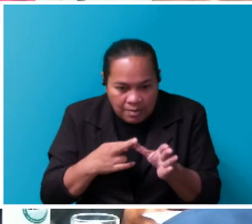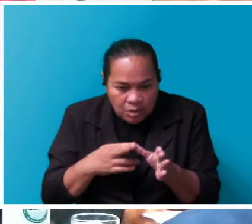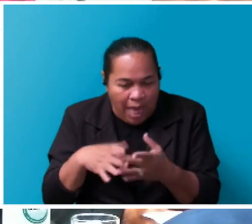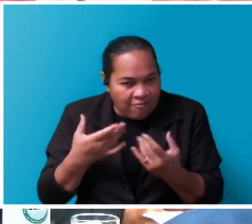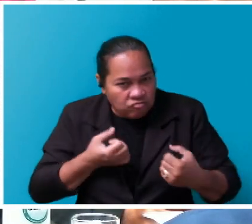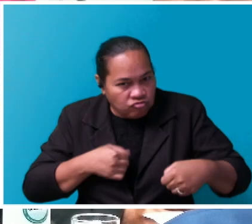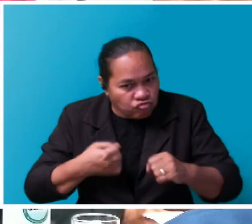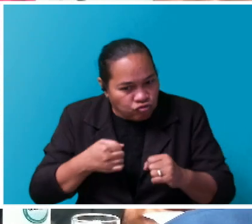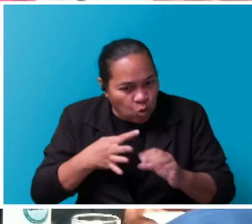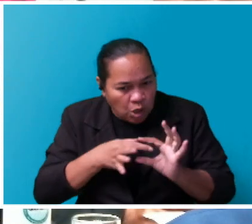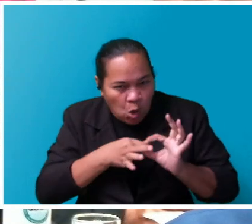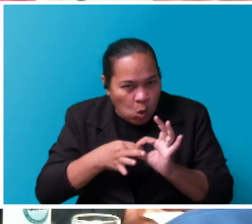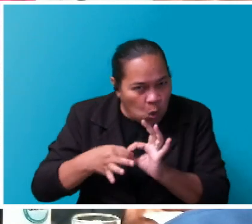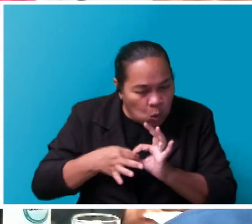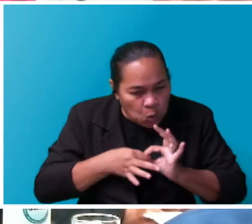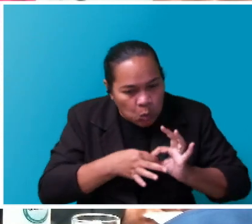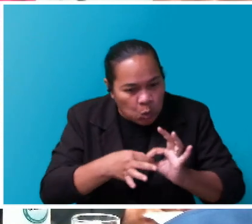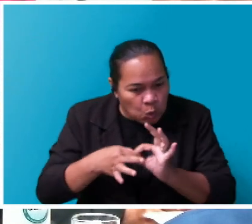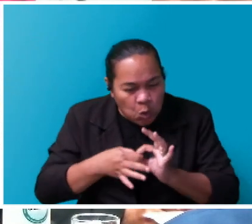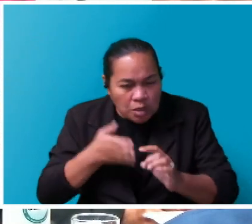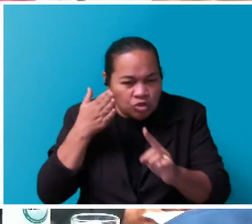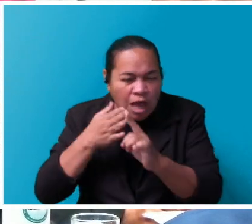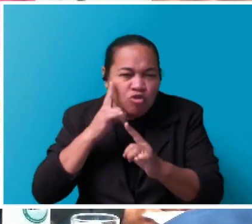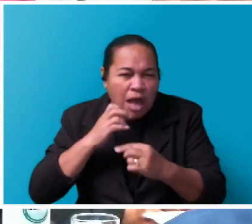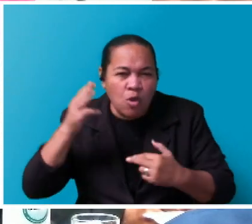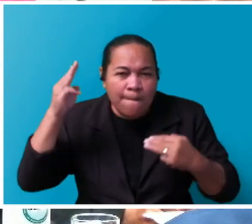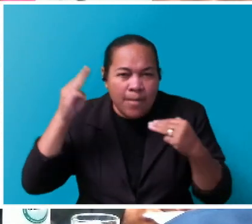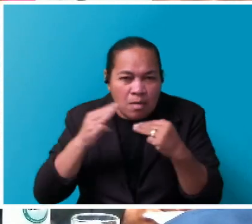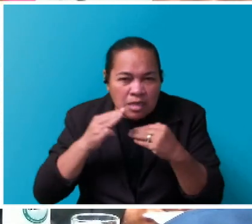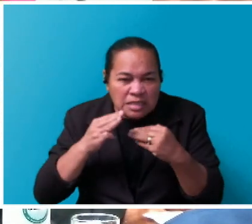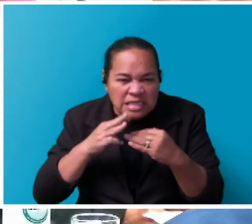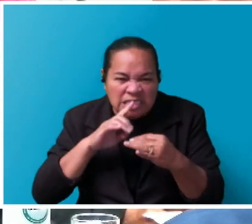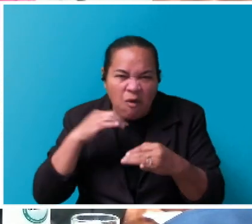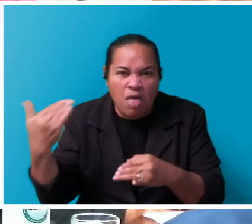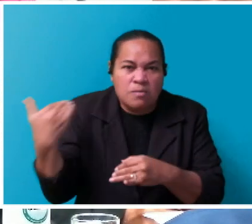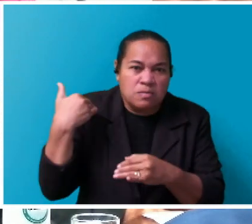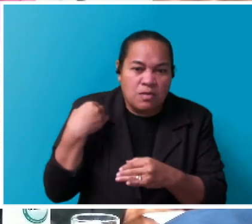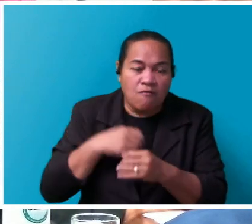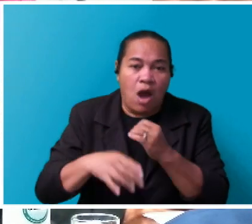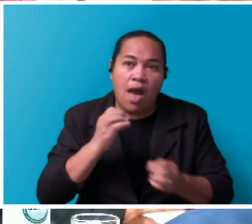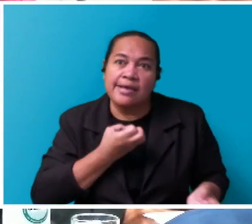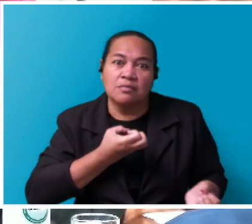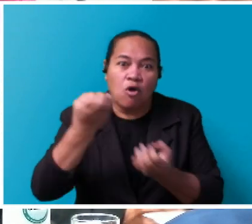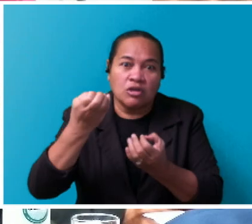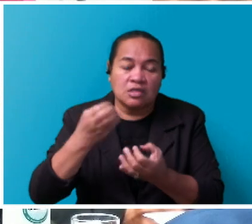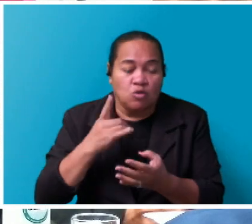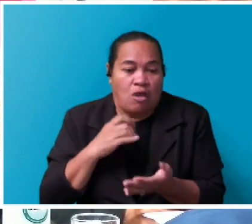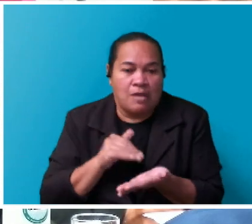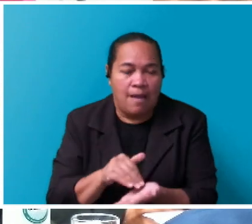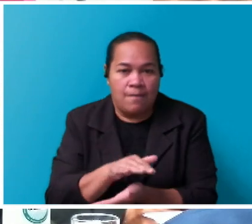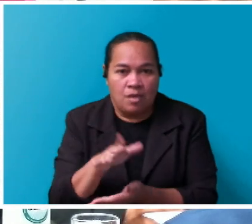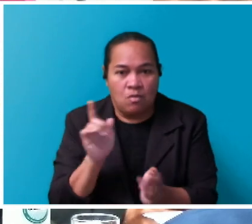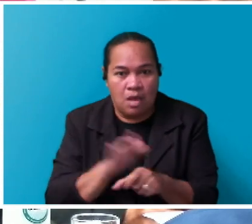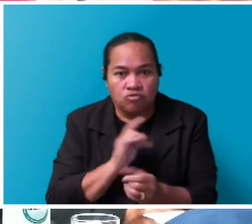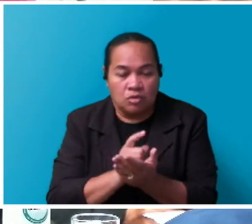and coordinated, aimed at minimizing potential disruptions to our exporters. As part of our